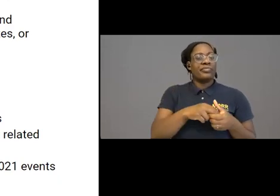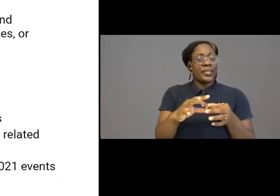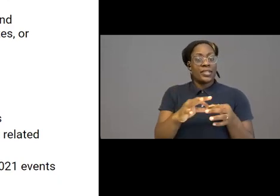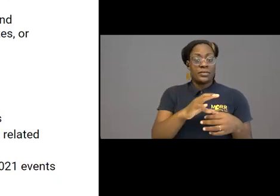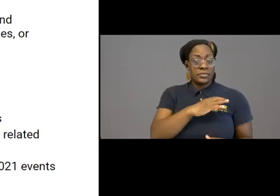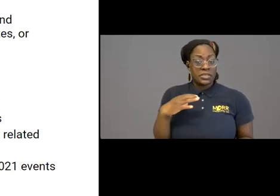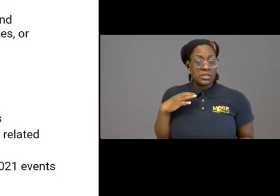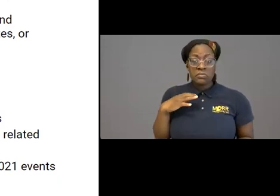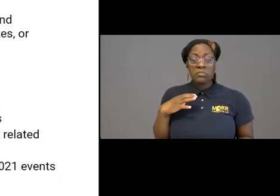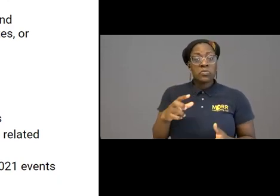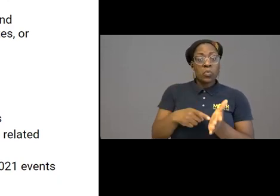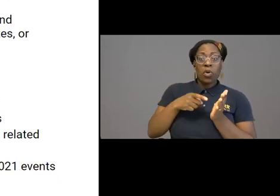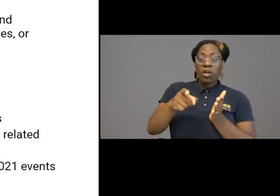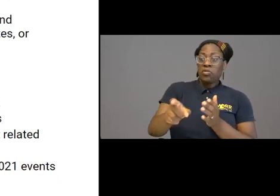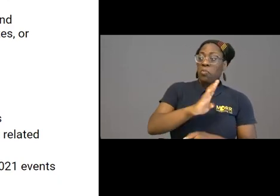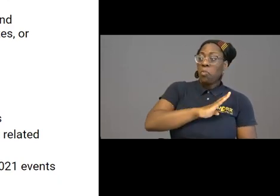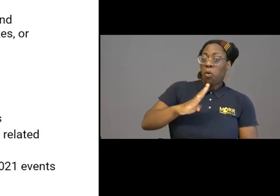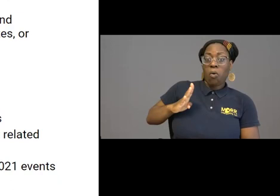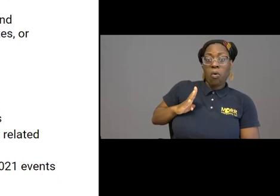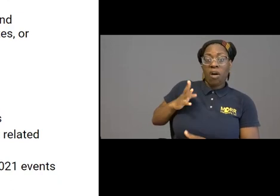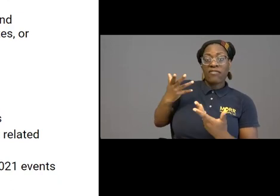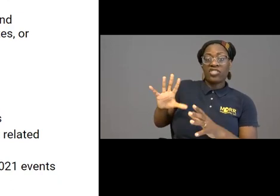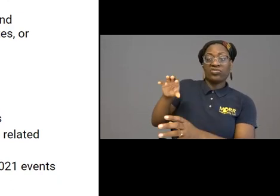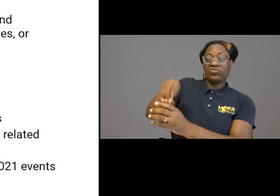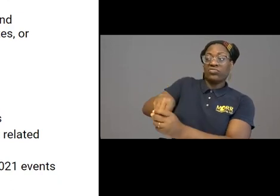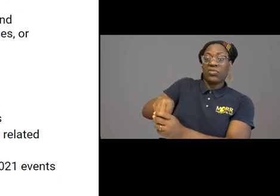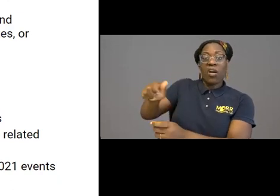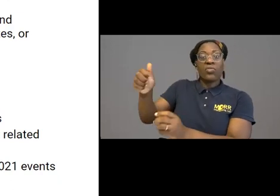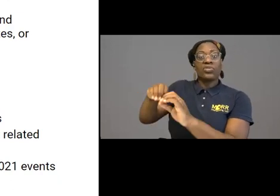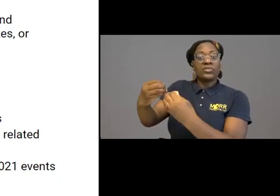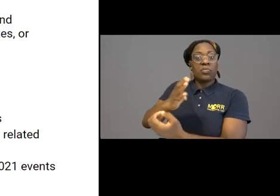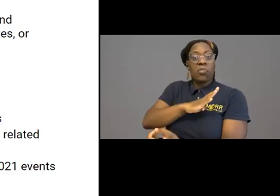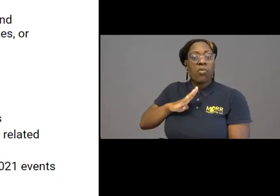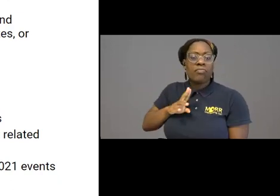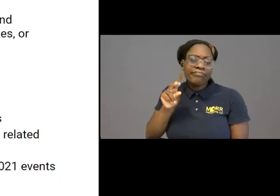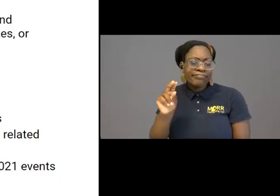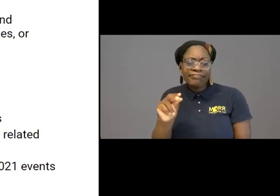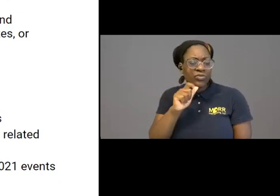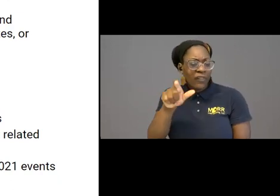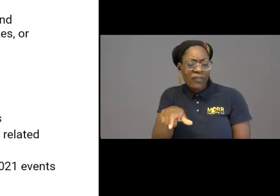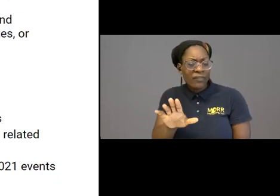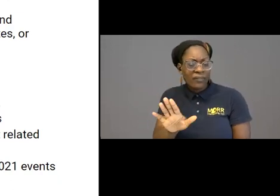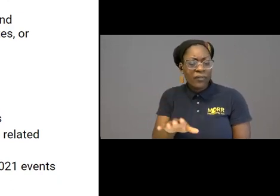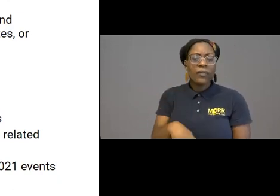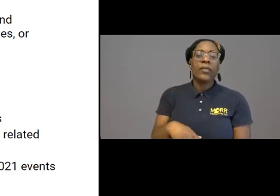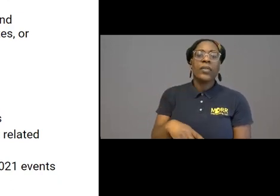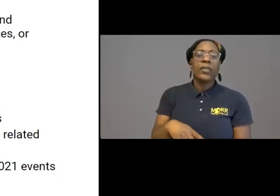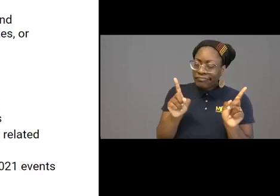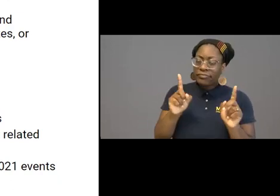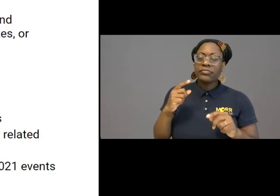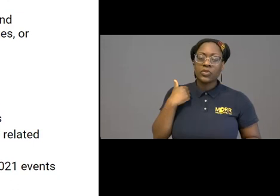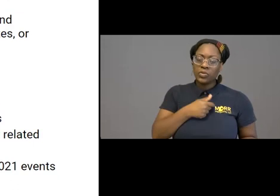in need of members who are already affiliated with regional IWCA organizations and other organizations that I haven't already